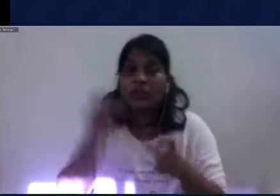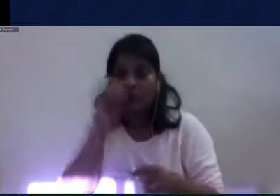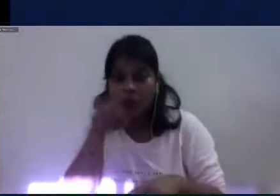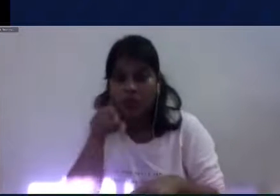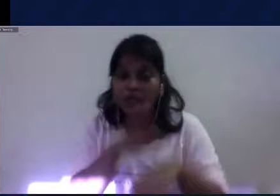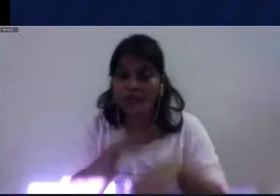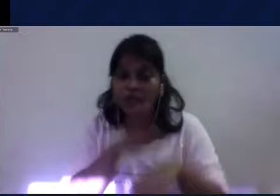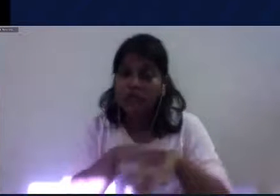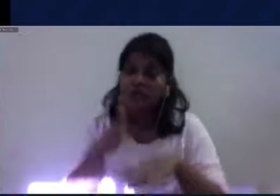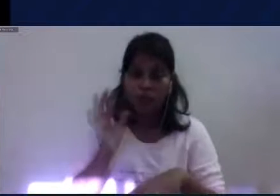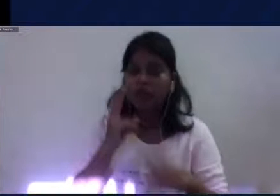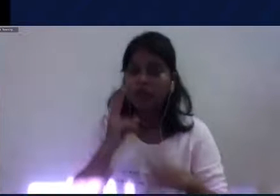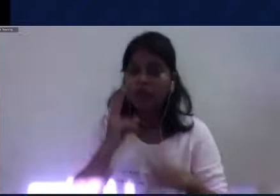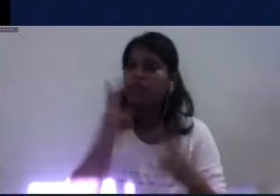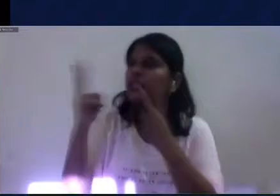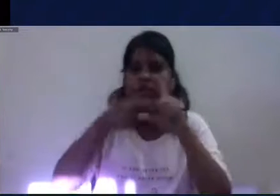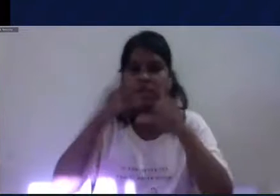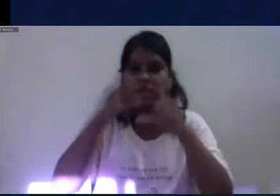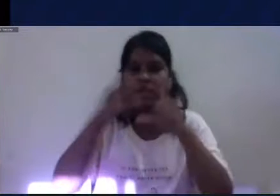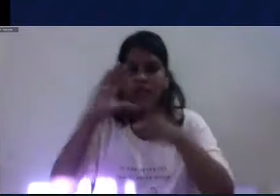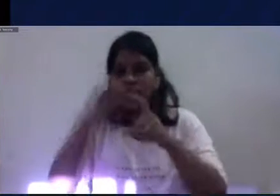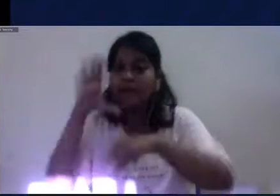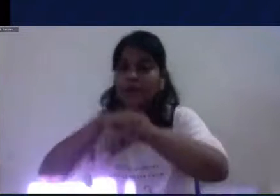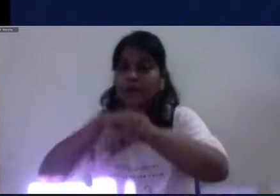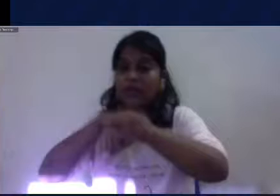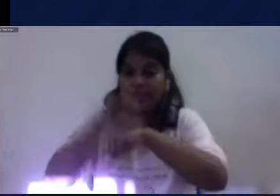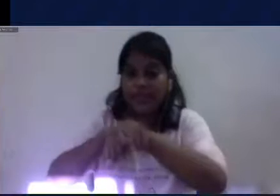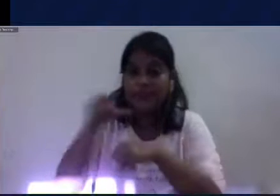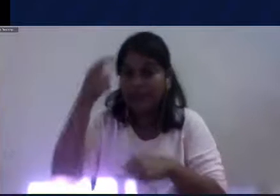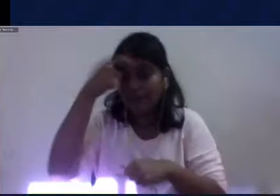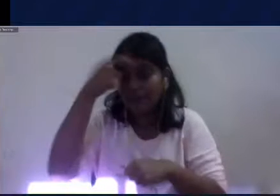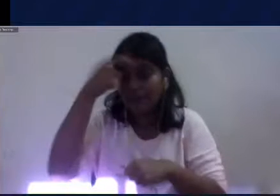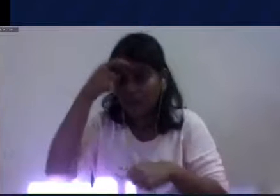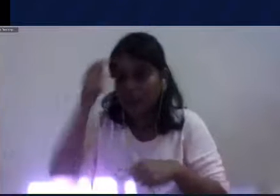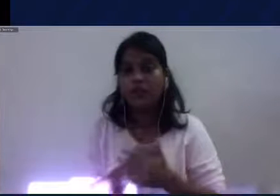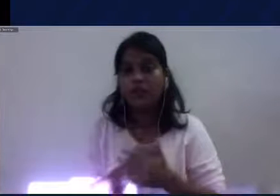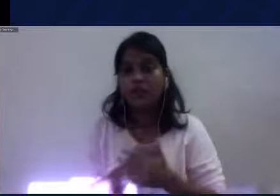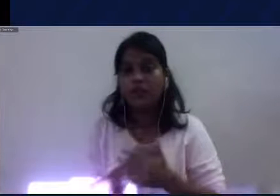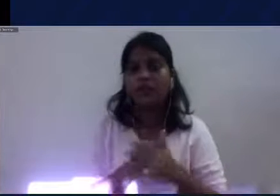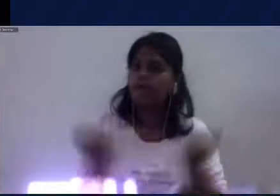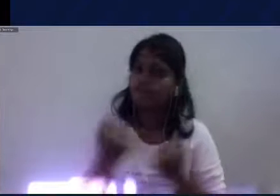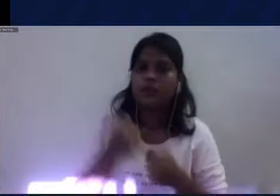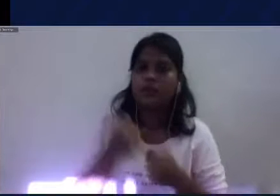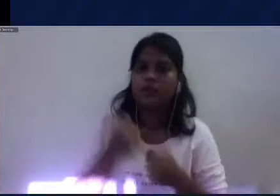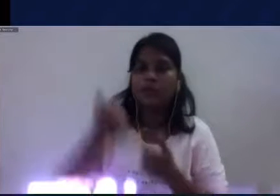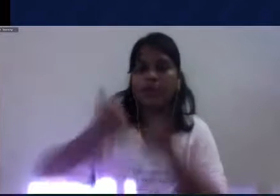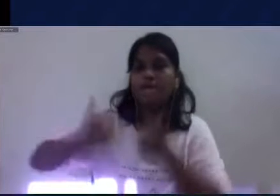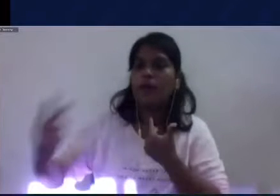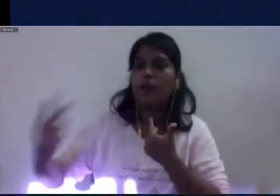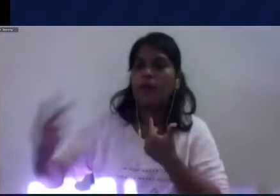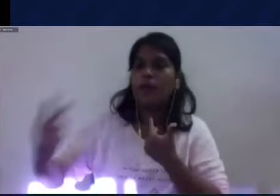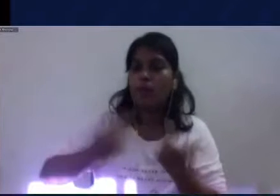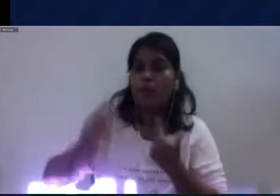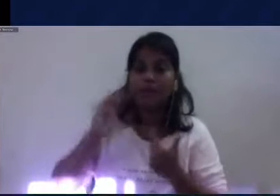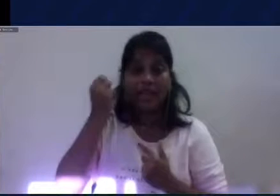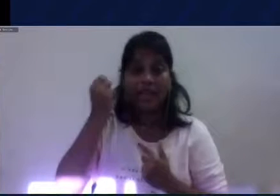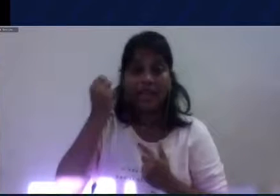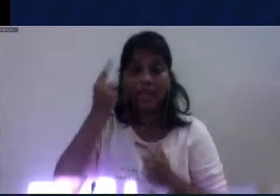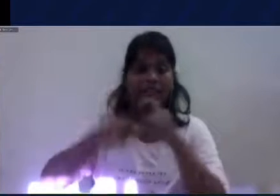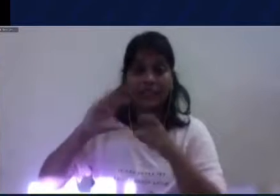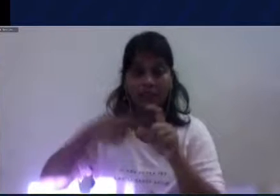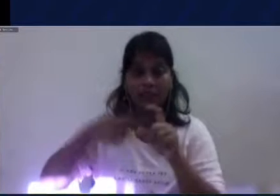and look at the ecosystem. Understand their issues. Try to create win-win situations, because when you understand the